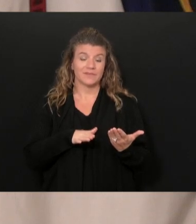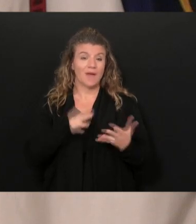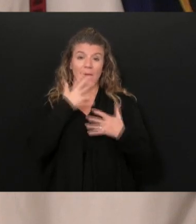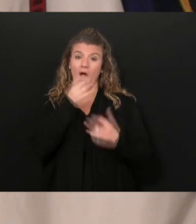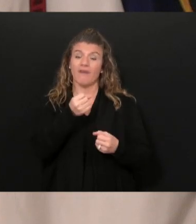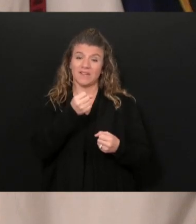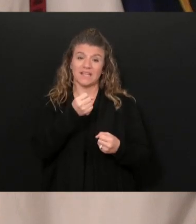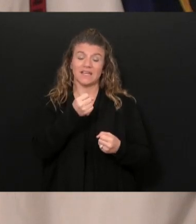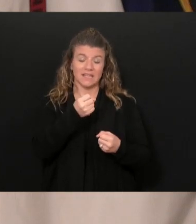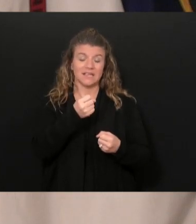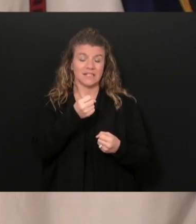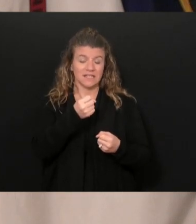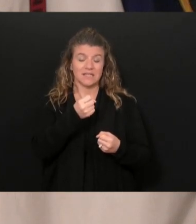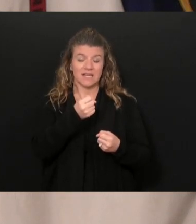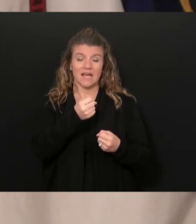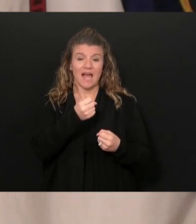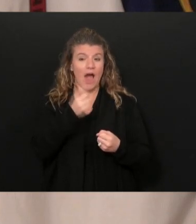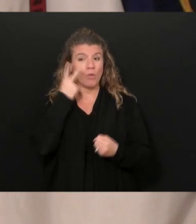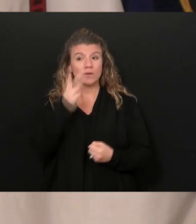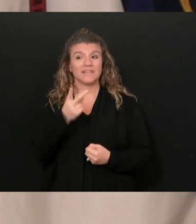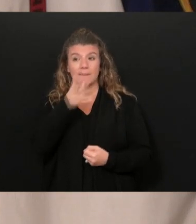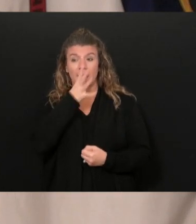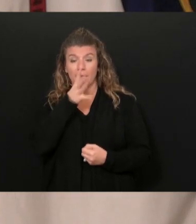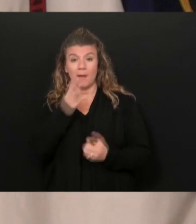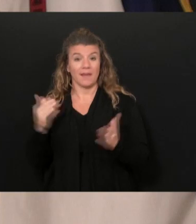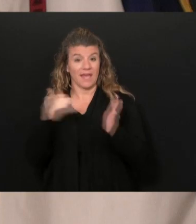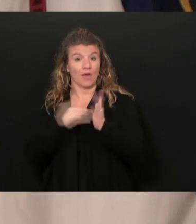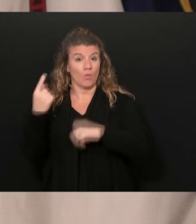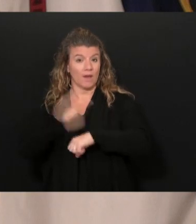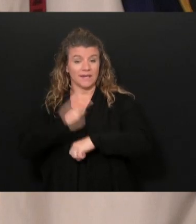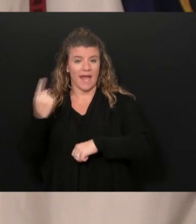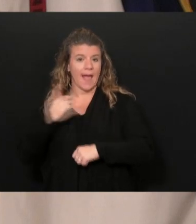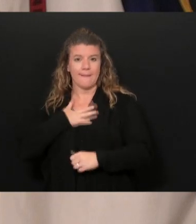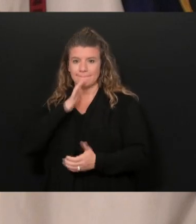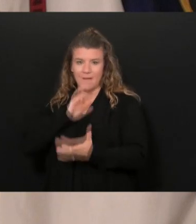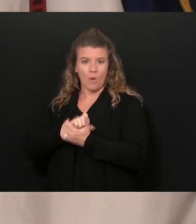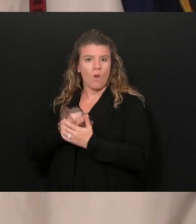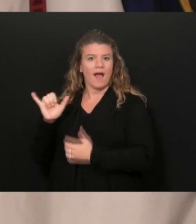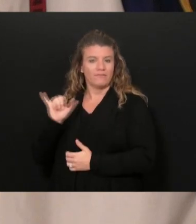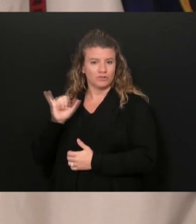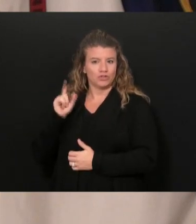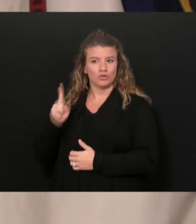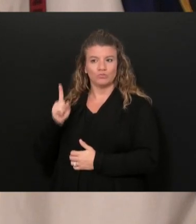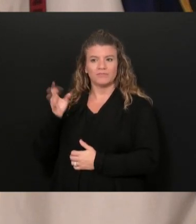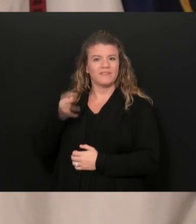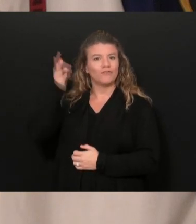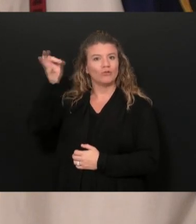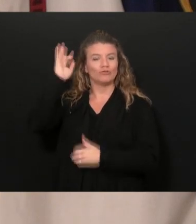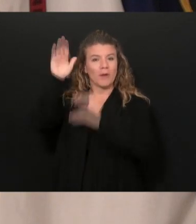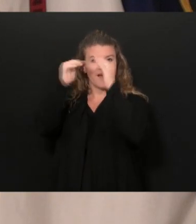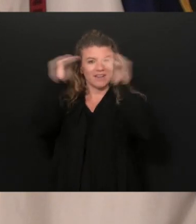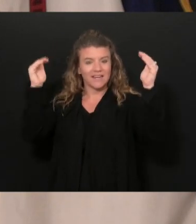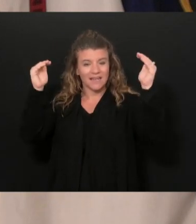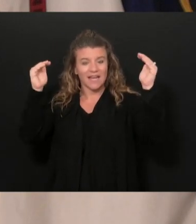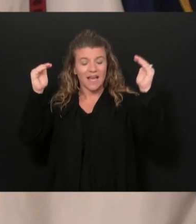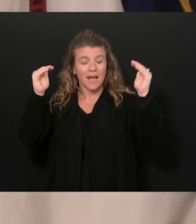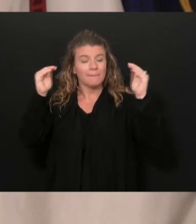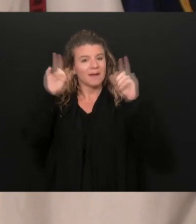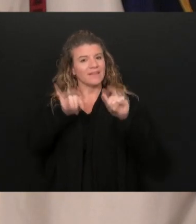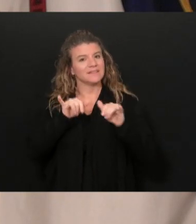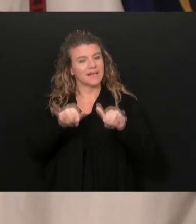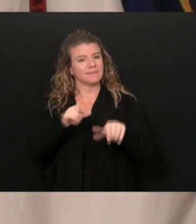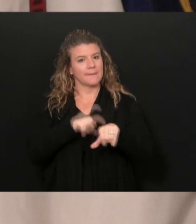as I can be that I'll see my mom again and Kathy hers, someday in heaven, and but at the same